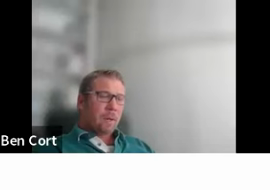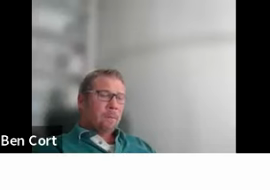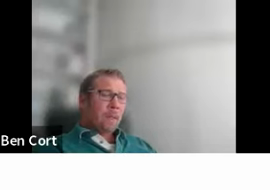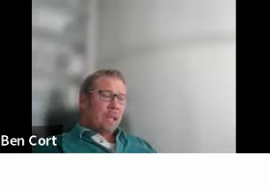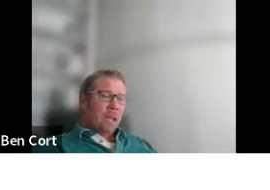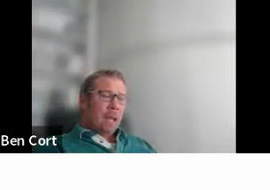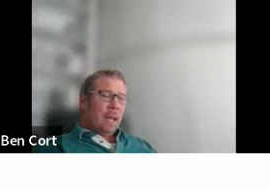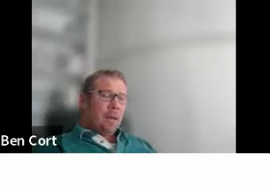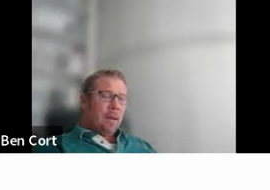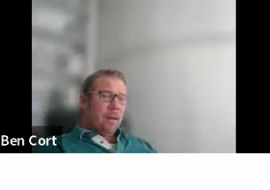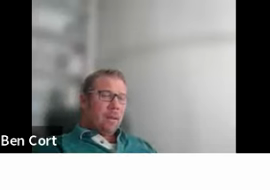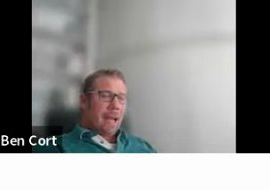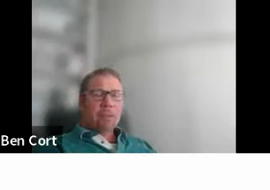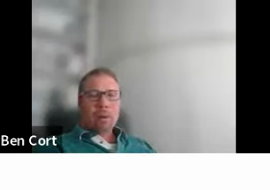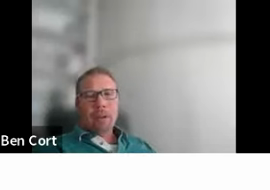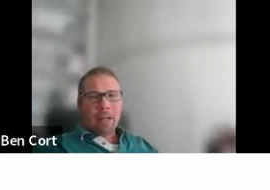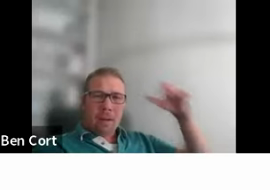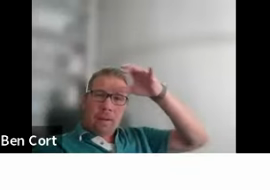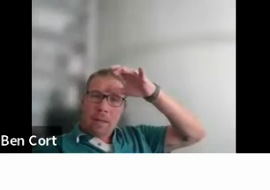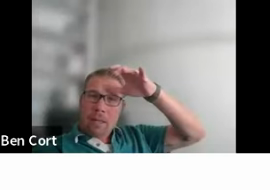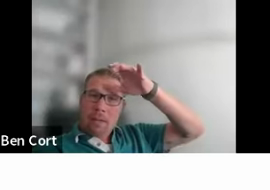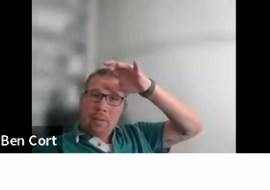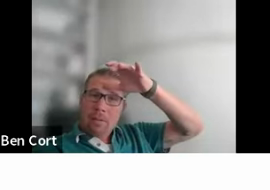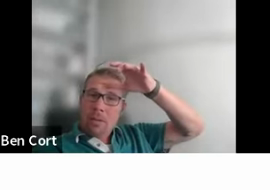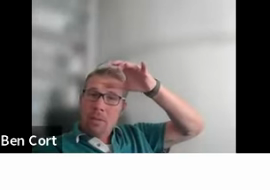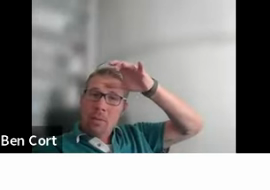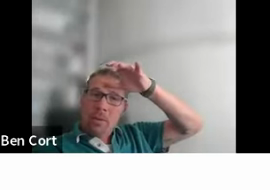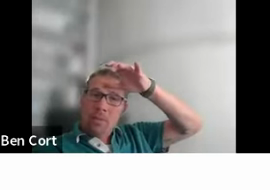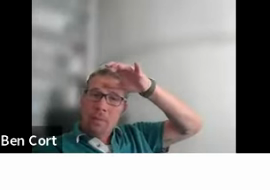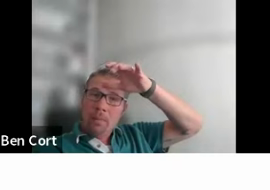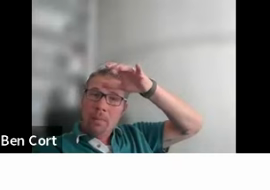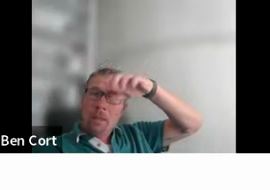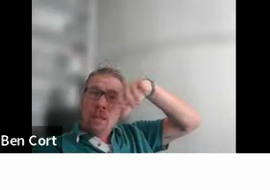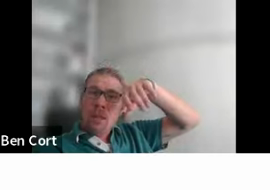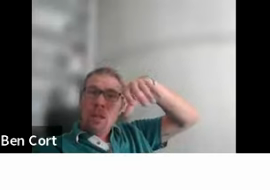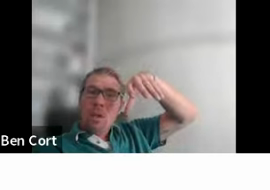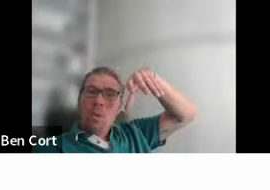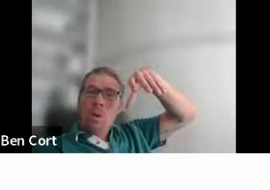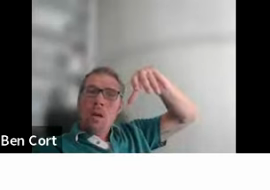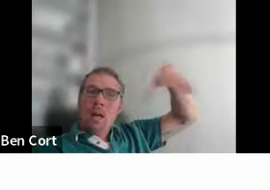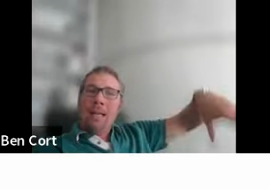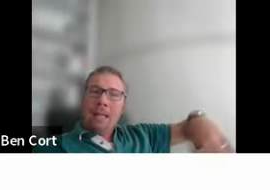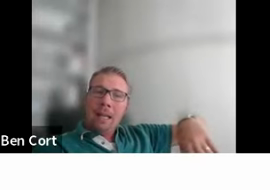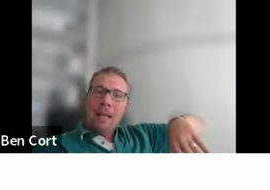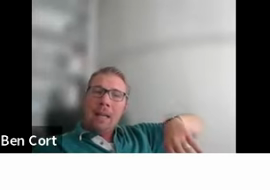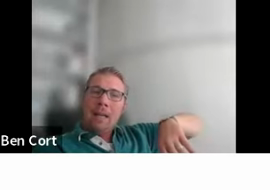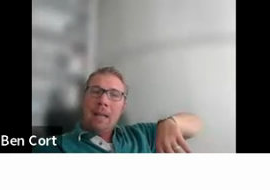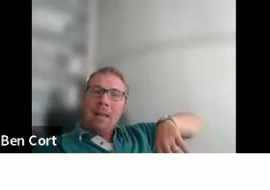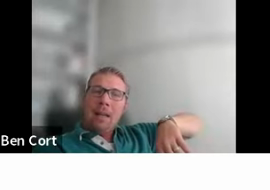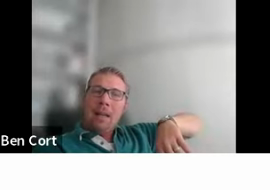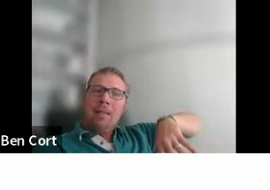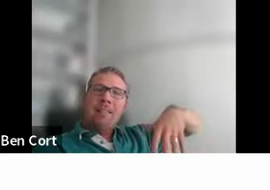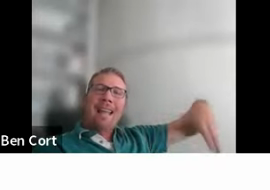whatever. And after I've had enough conversation with them where I